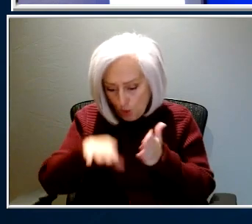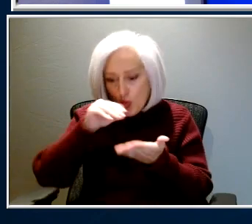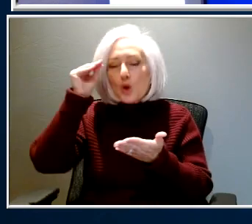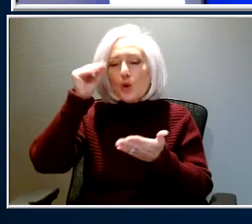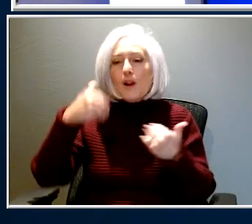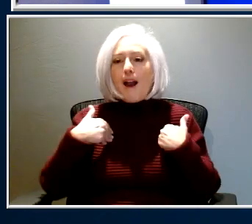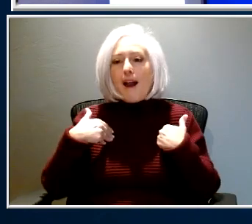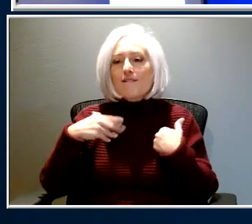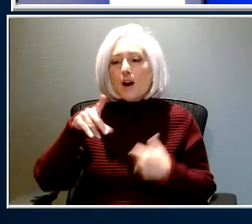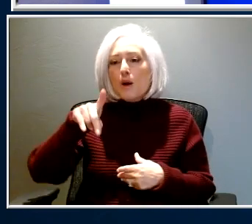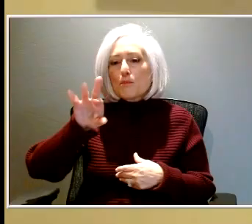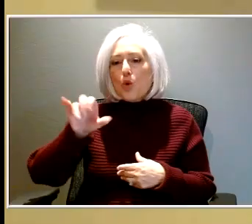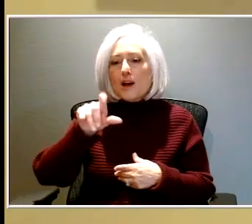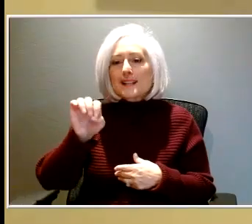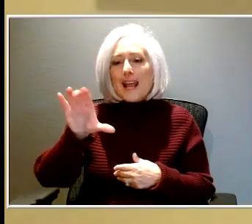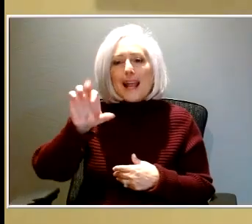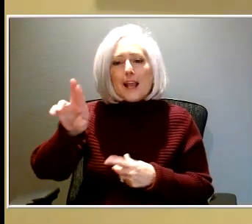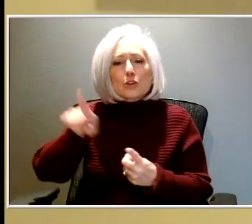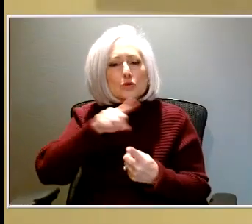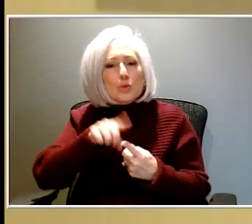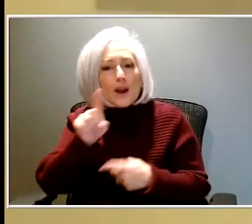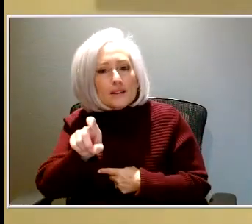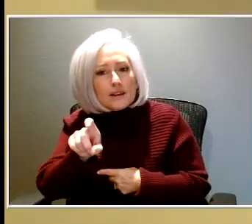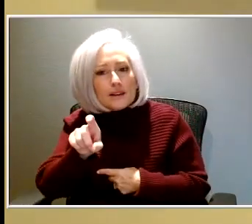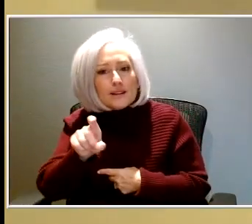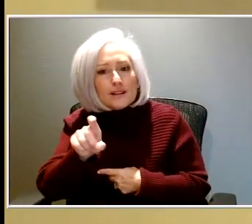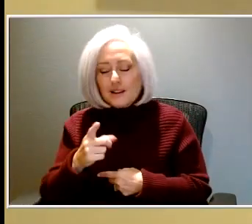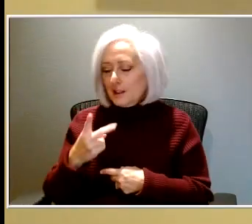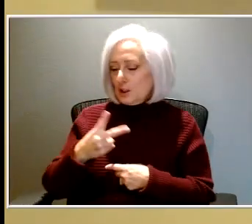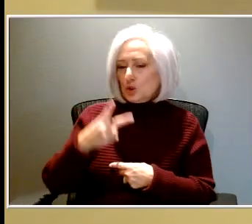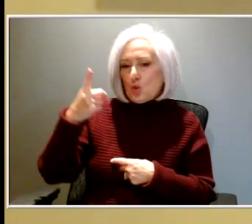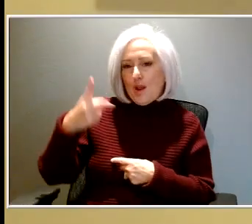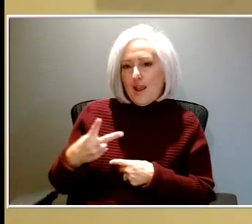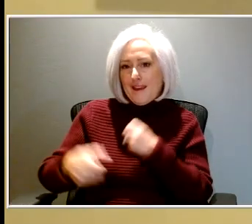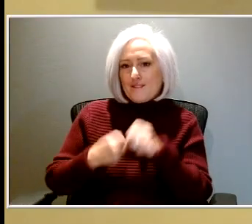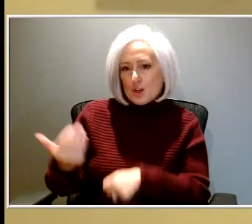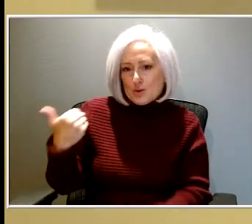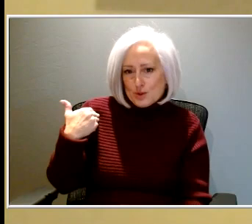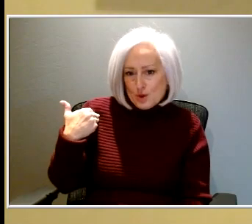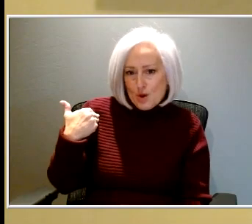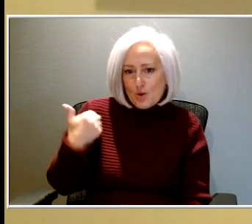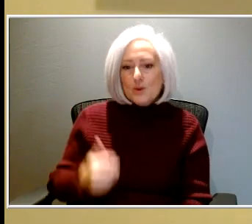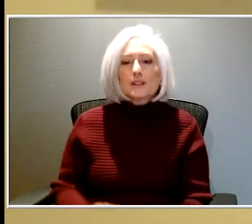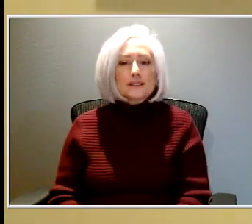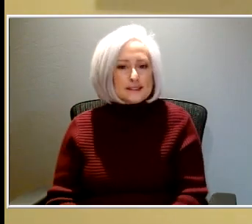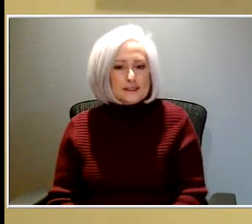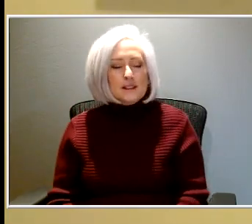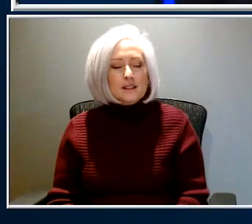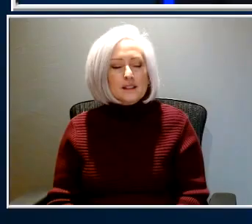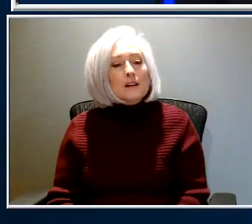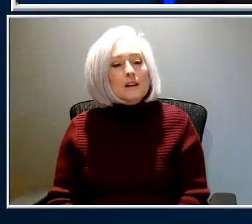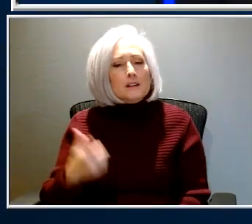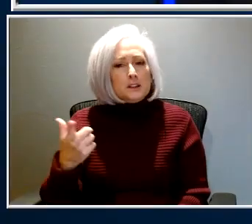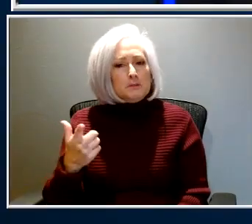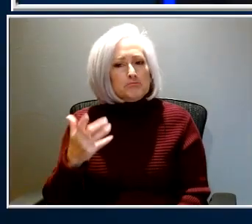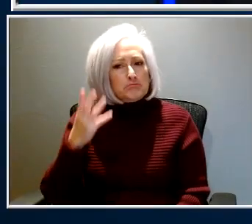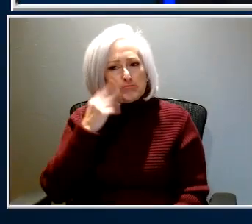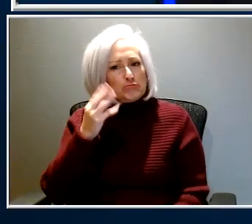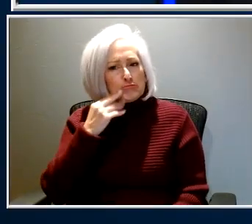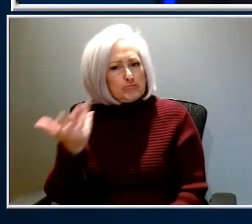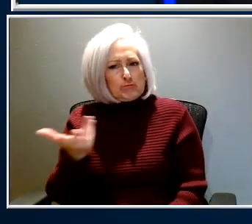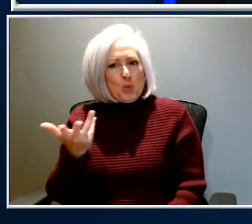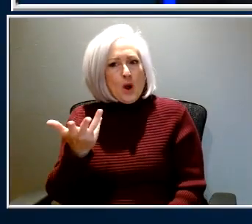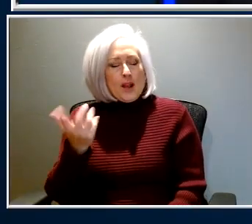cancer. About 2.5 years ago. And what was that like for you, hearing